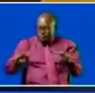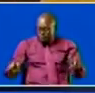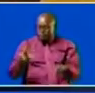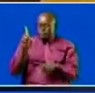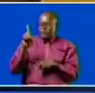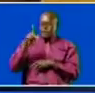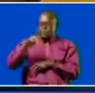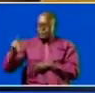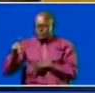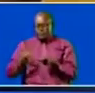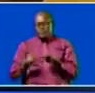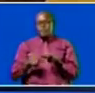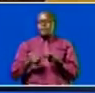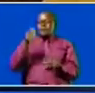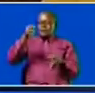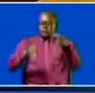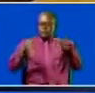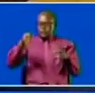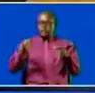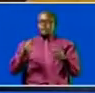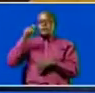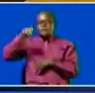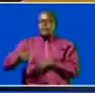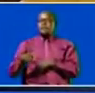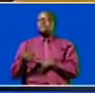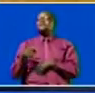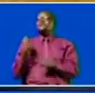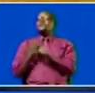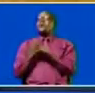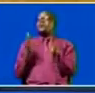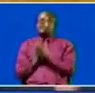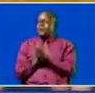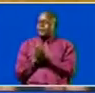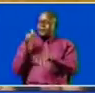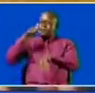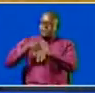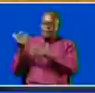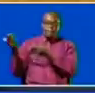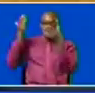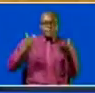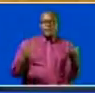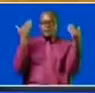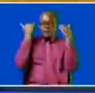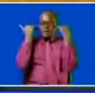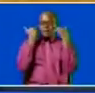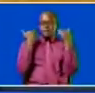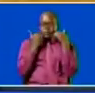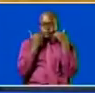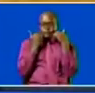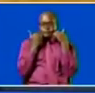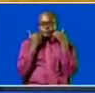prosecutorial process, then there is the adjudicative process. They're supposed to go separately. So that by the time you're arraigned in court,